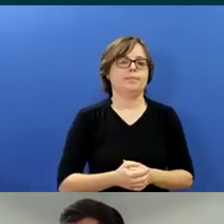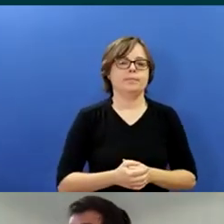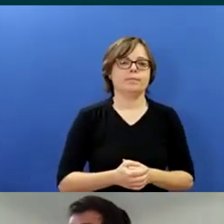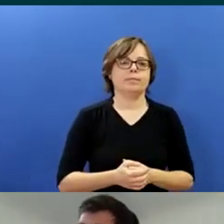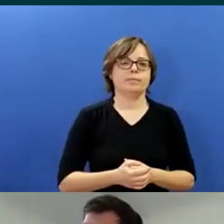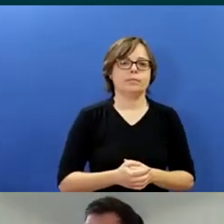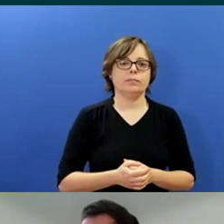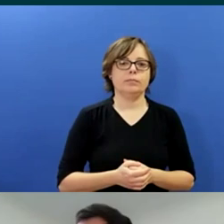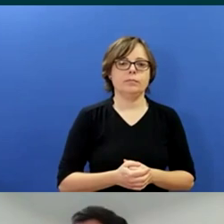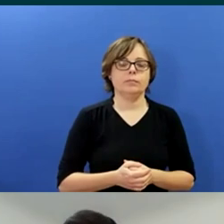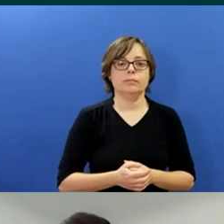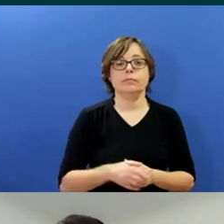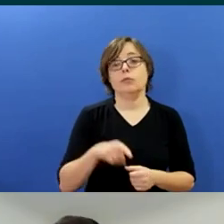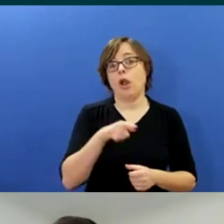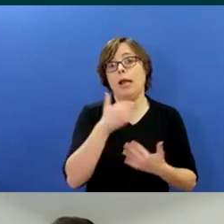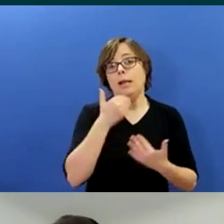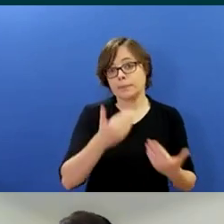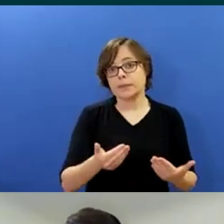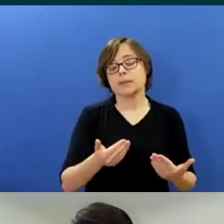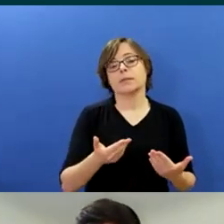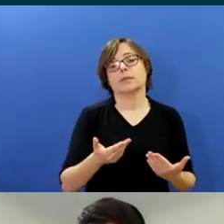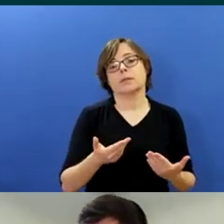speaking population in Zurich.